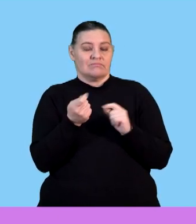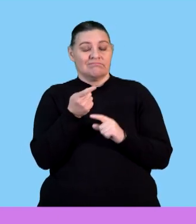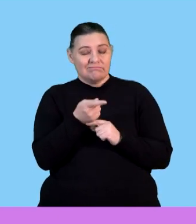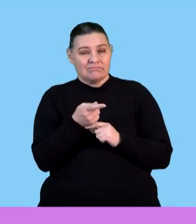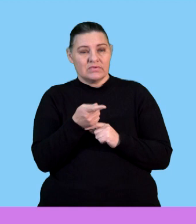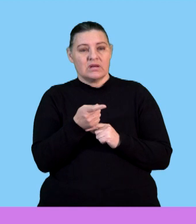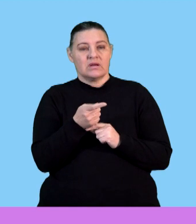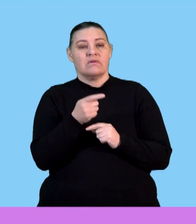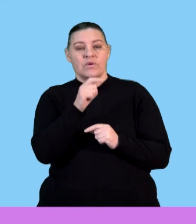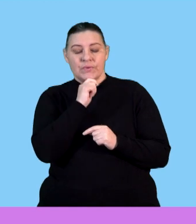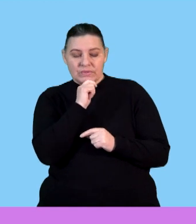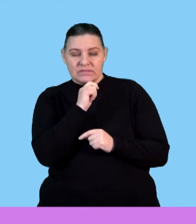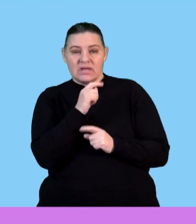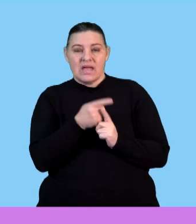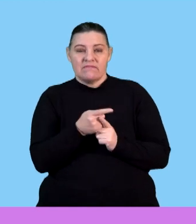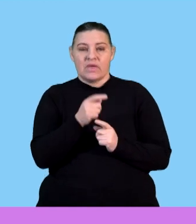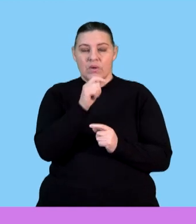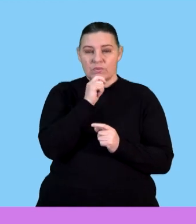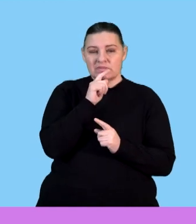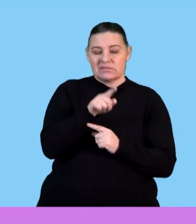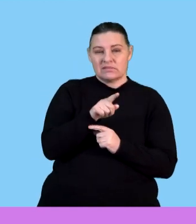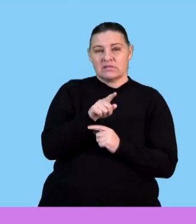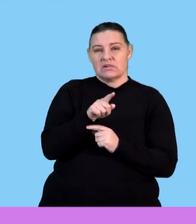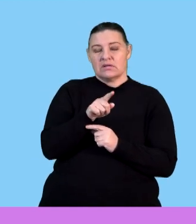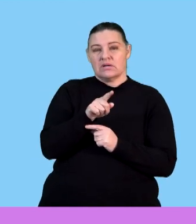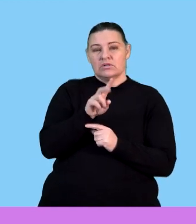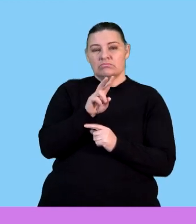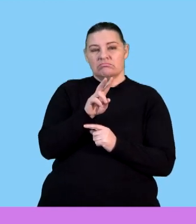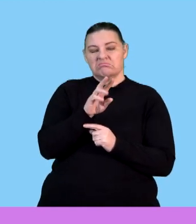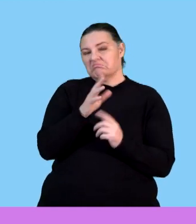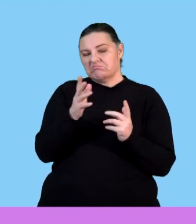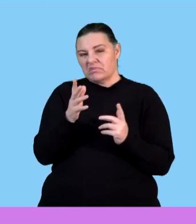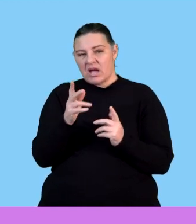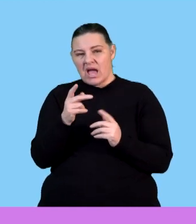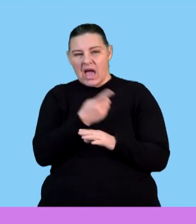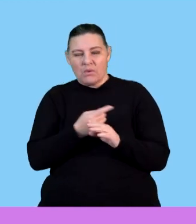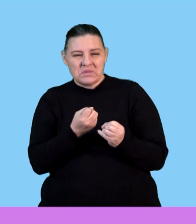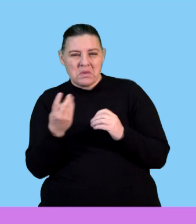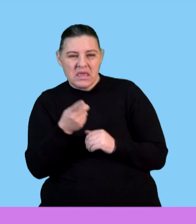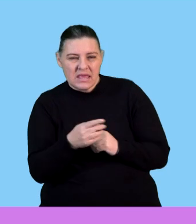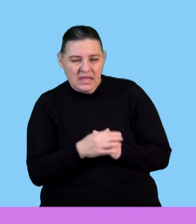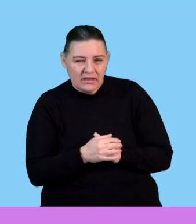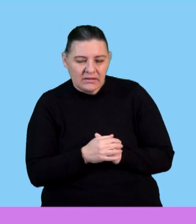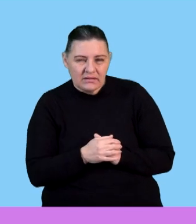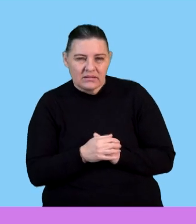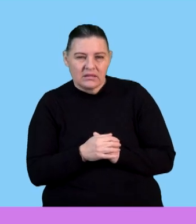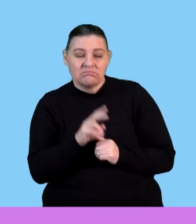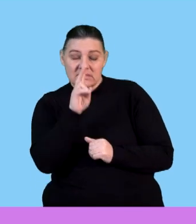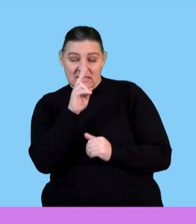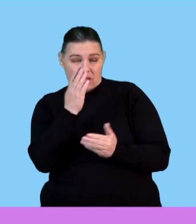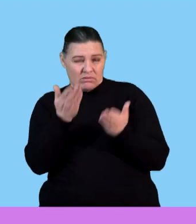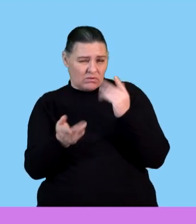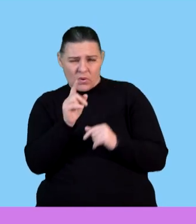if Jane used 220 kilowatt hours. Okay, now we've got to do the tariff stuff. We've got to use the sliding scale. Let's see how that